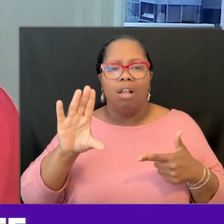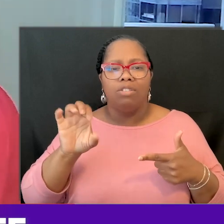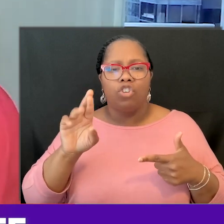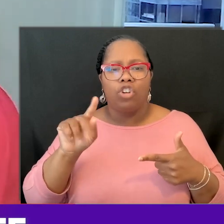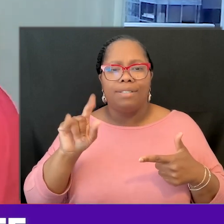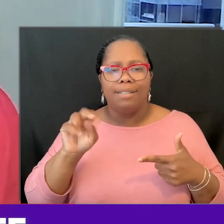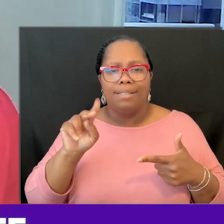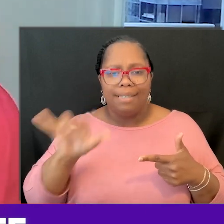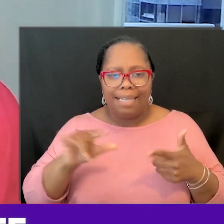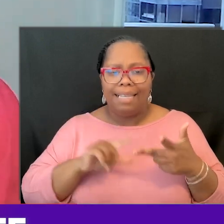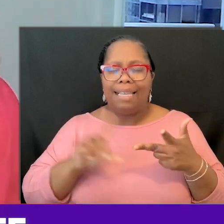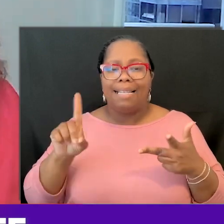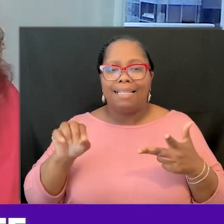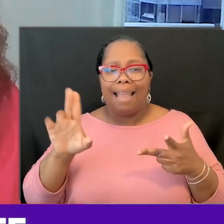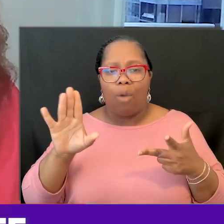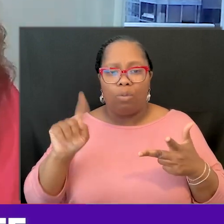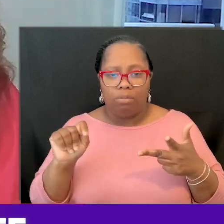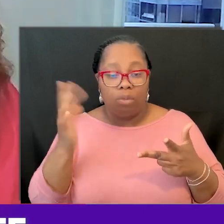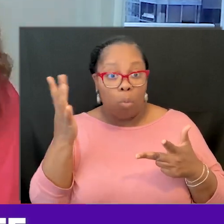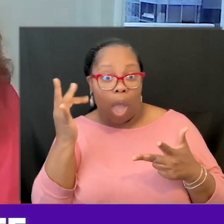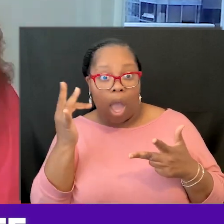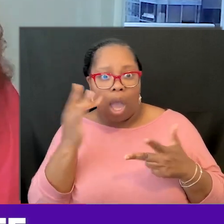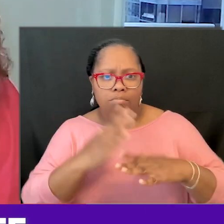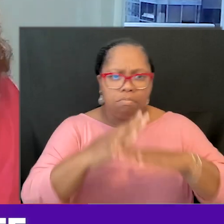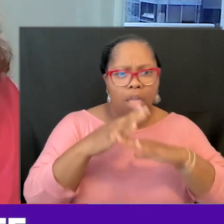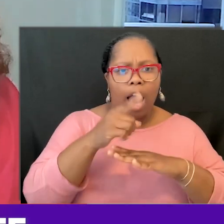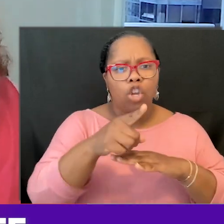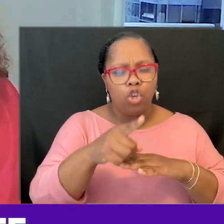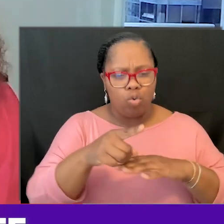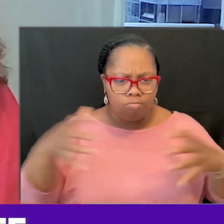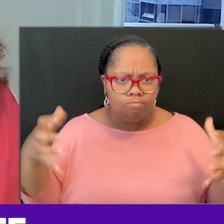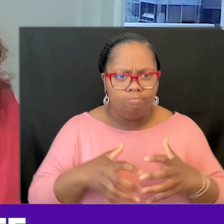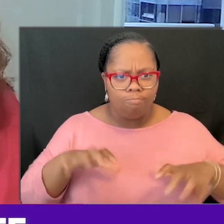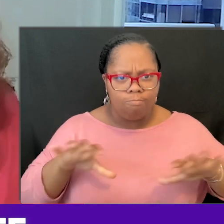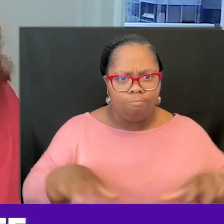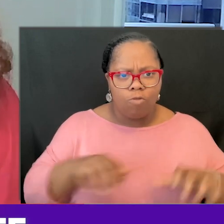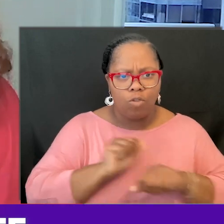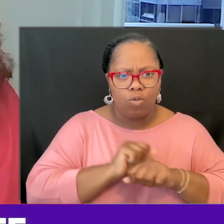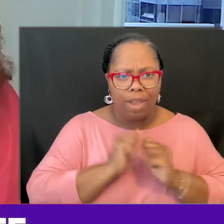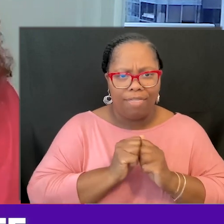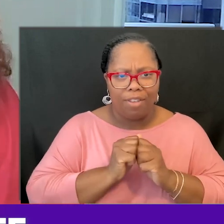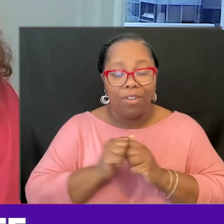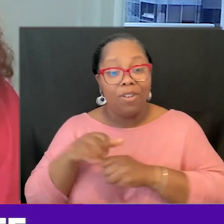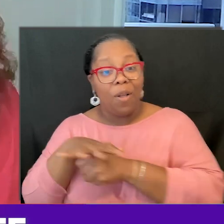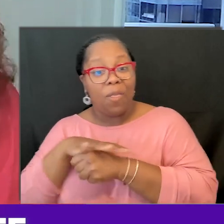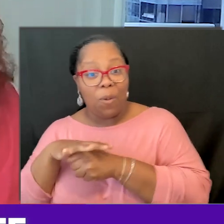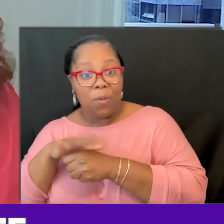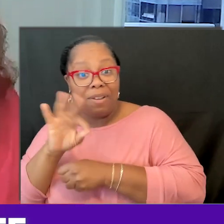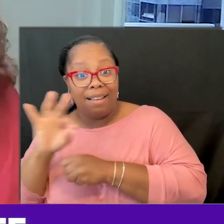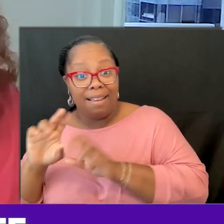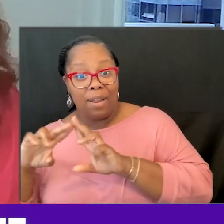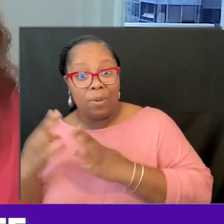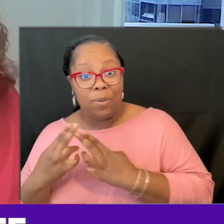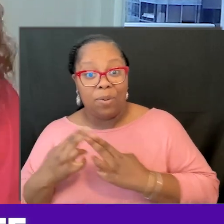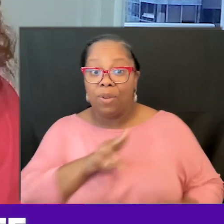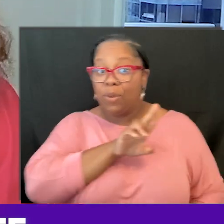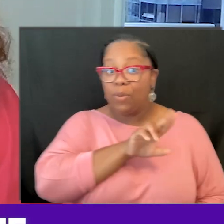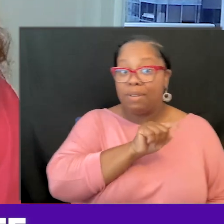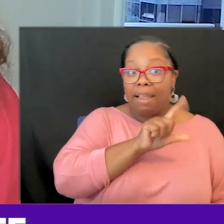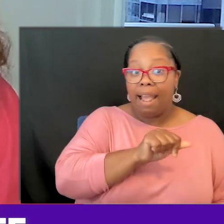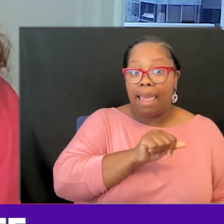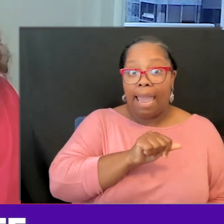collective action. Local 99 and UTLA have never united this way